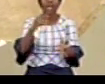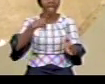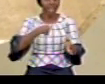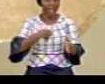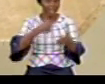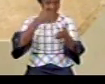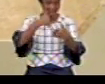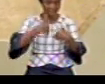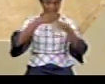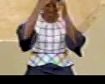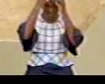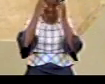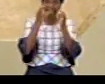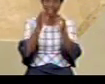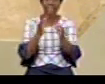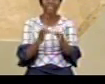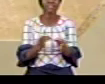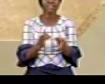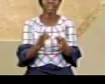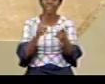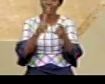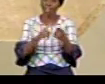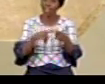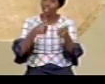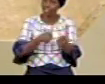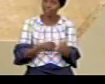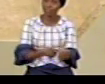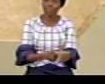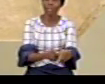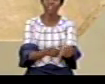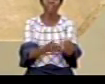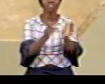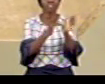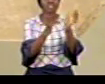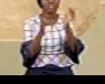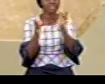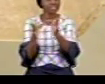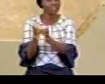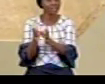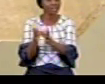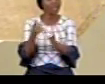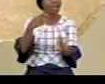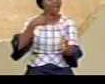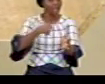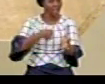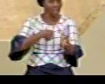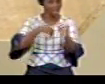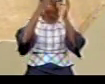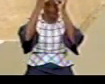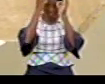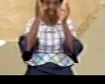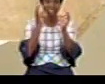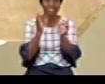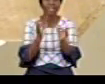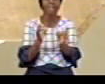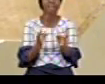Jesus. I have decided to follow Jesus. I